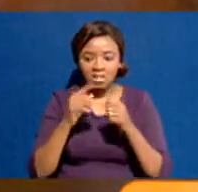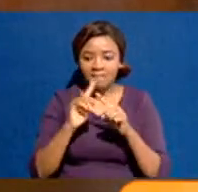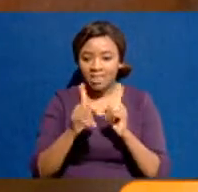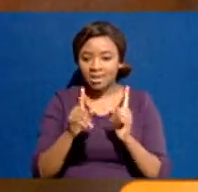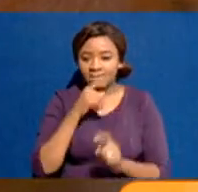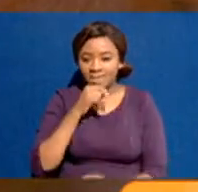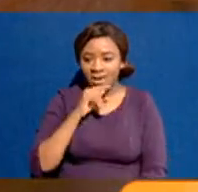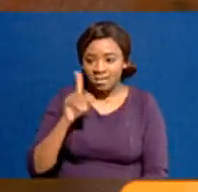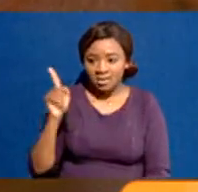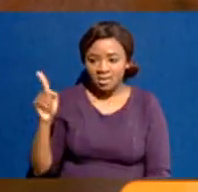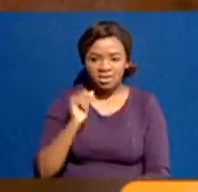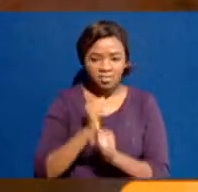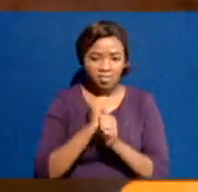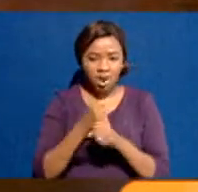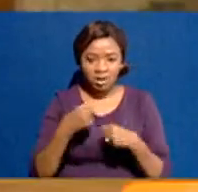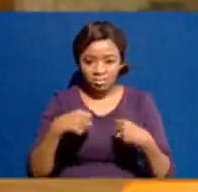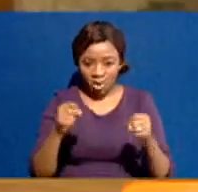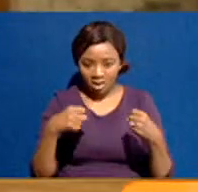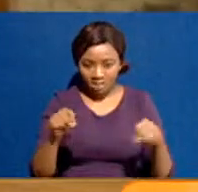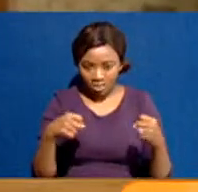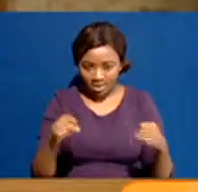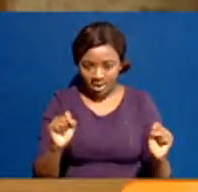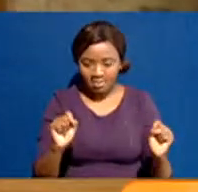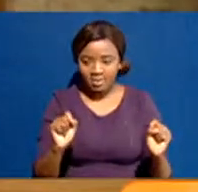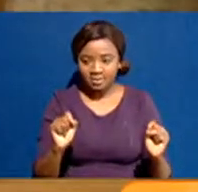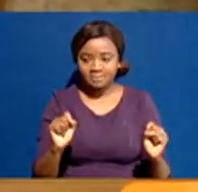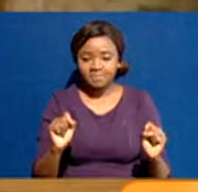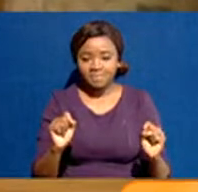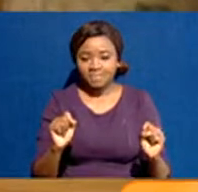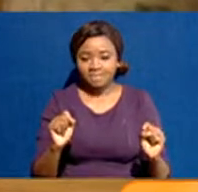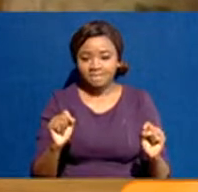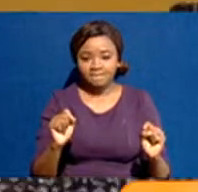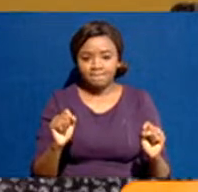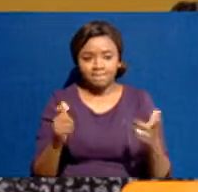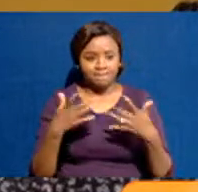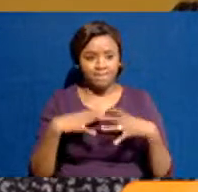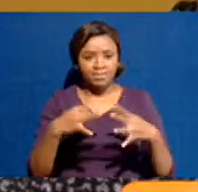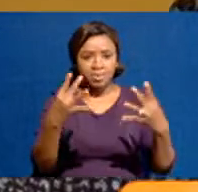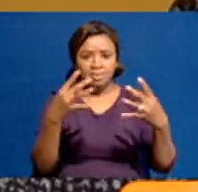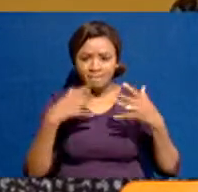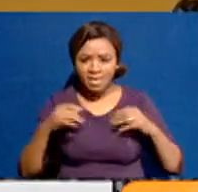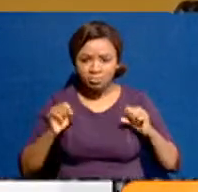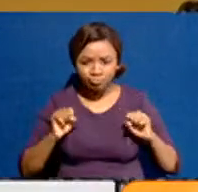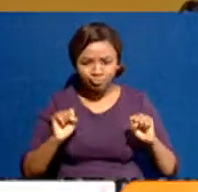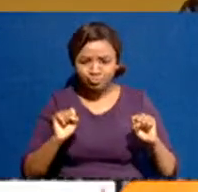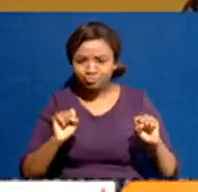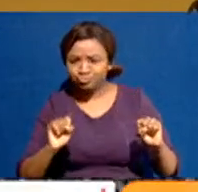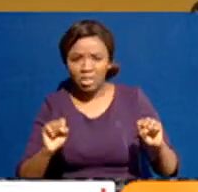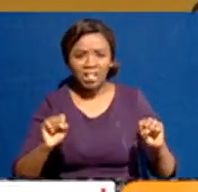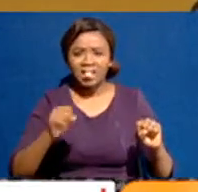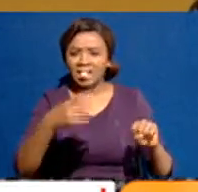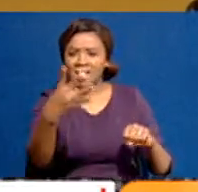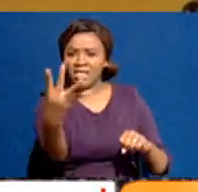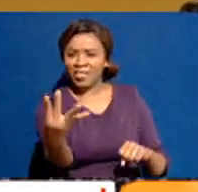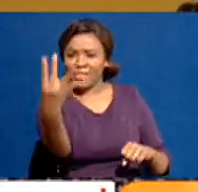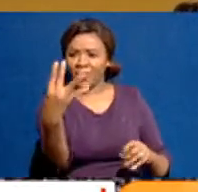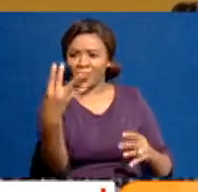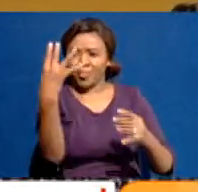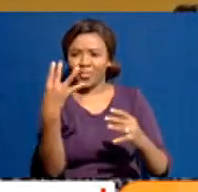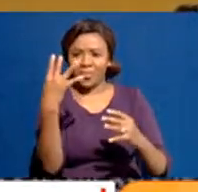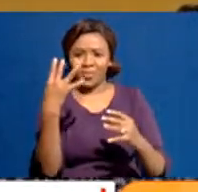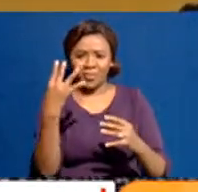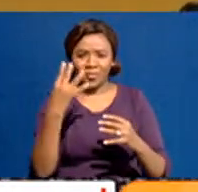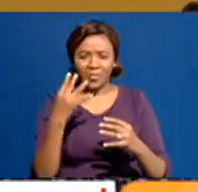was not lucky as he was caught in the crossfire. Nikakutana na watu wa maandamano. Hiyo harakati ndio nilipigwa risasi